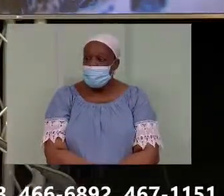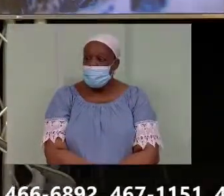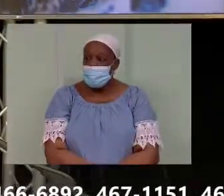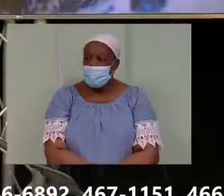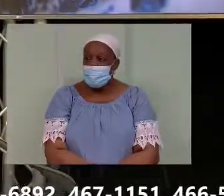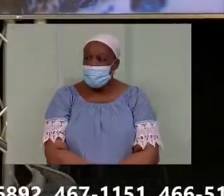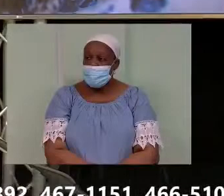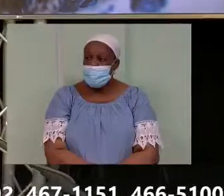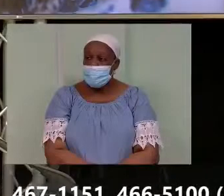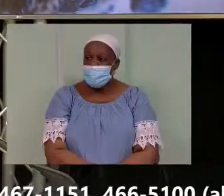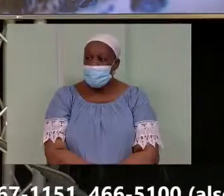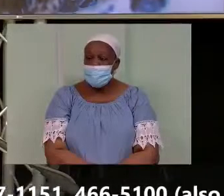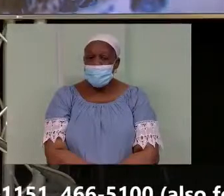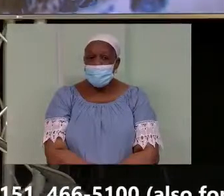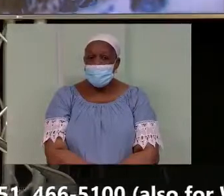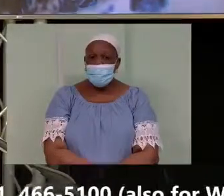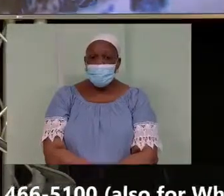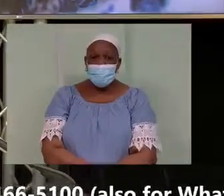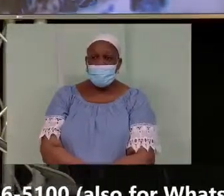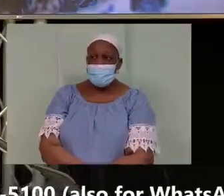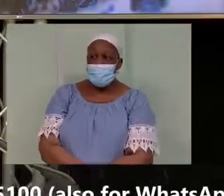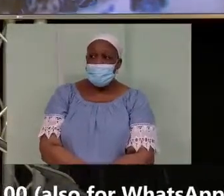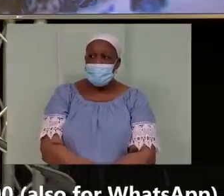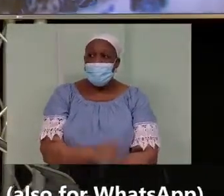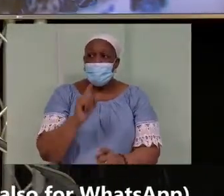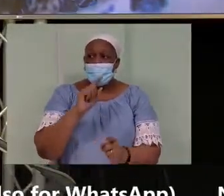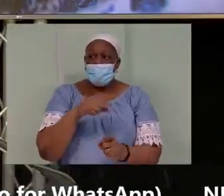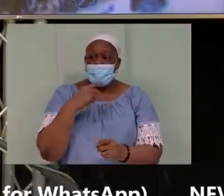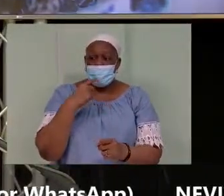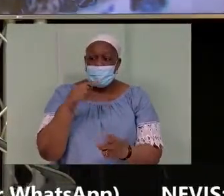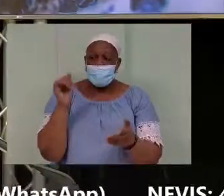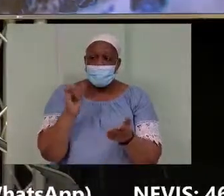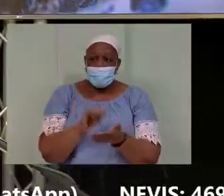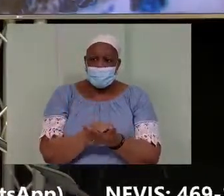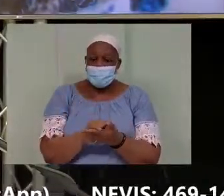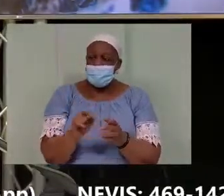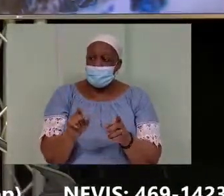Mr. Williams, that's a very important question, and I just wanted to add,